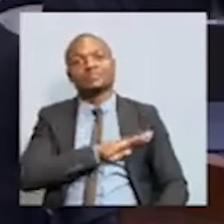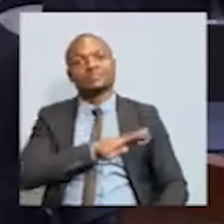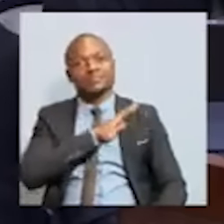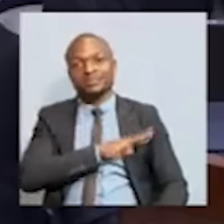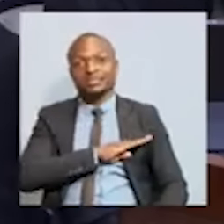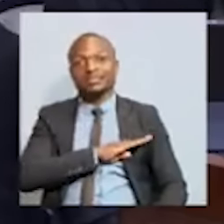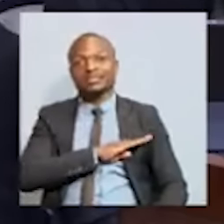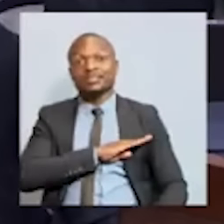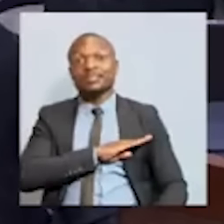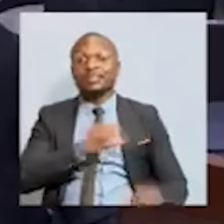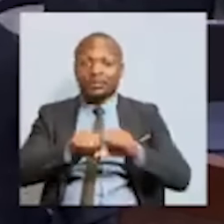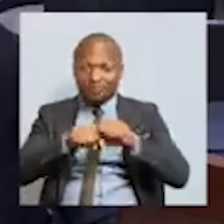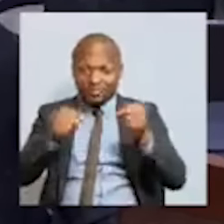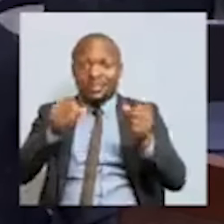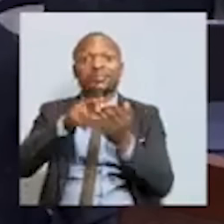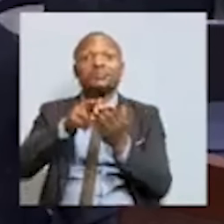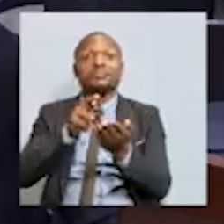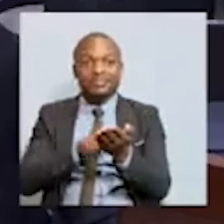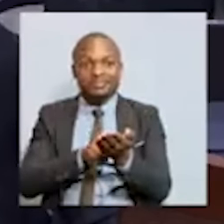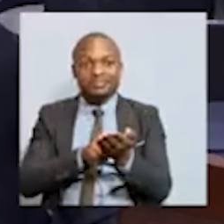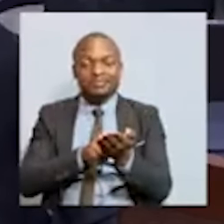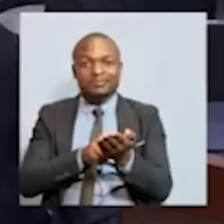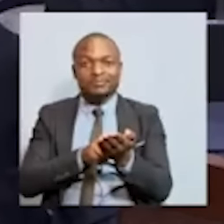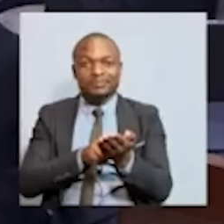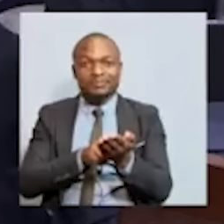the contempt of the House,